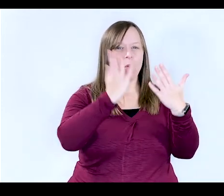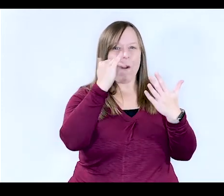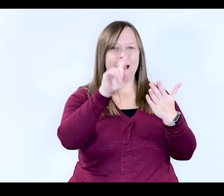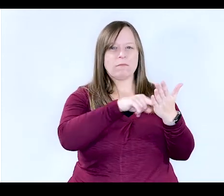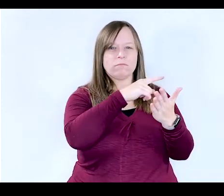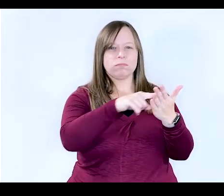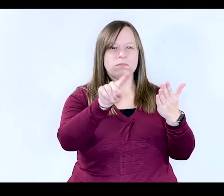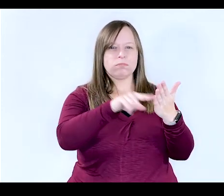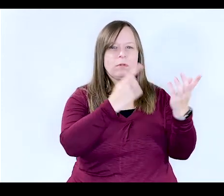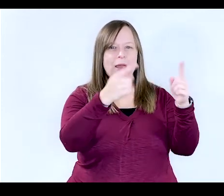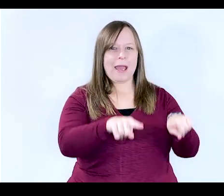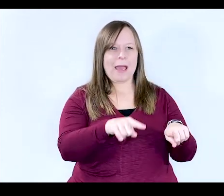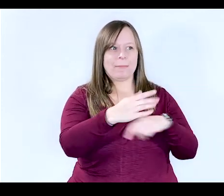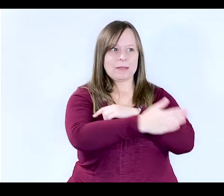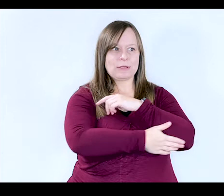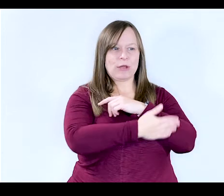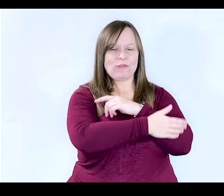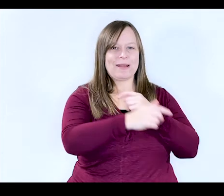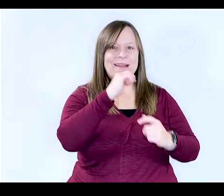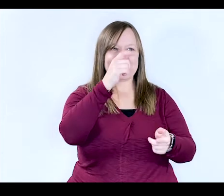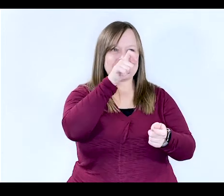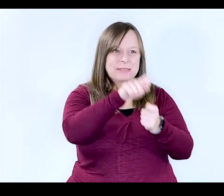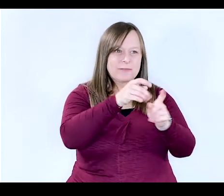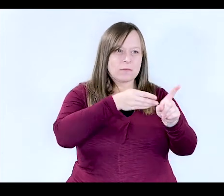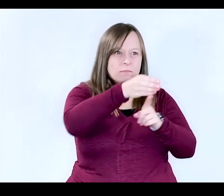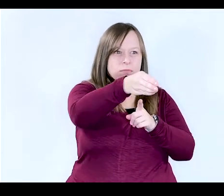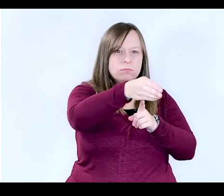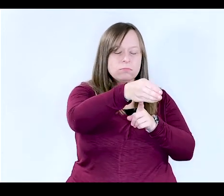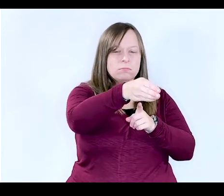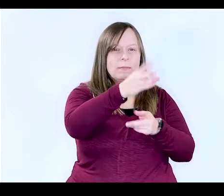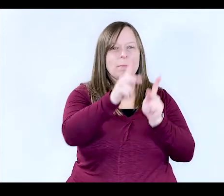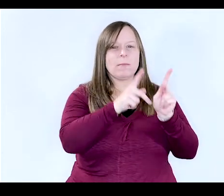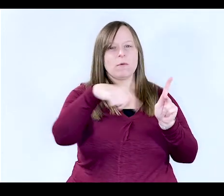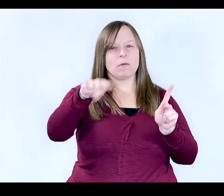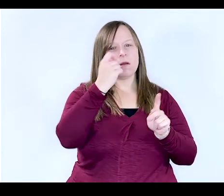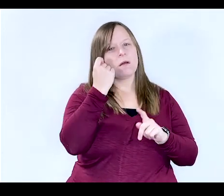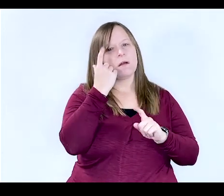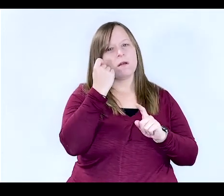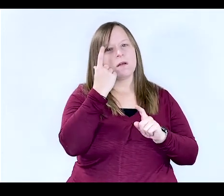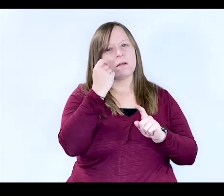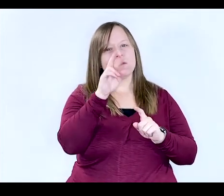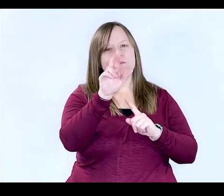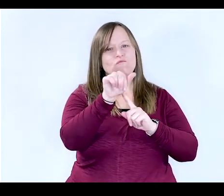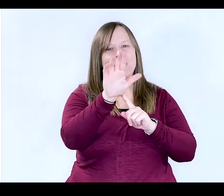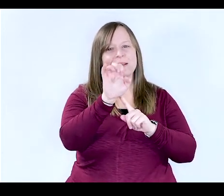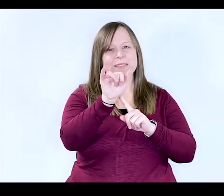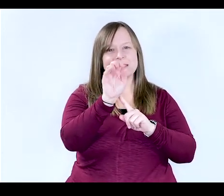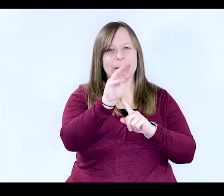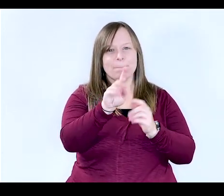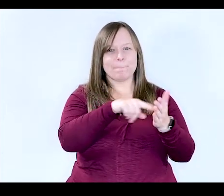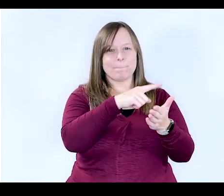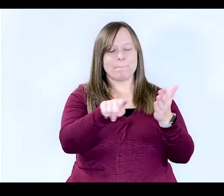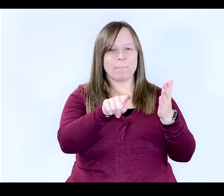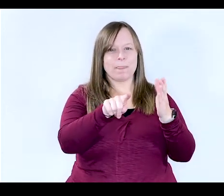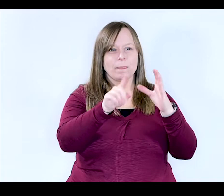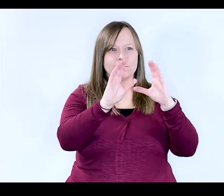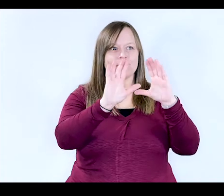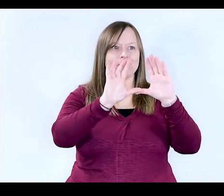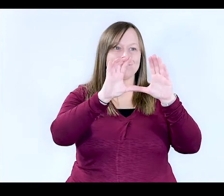racial injustice has happened in this country. People need to understand that racism